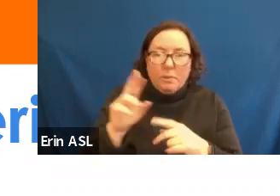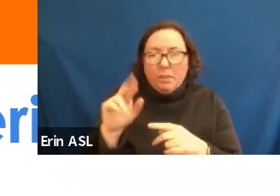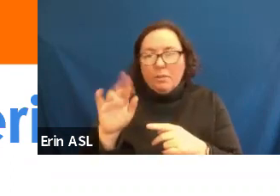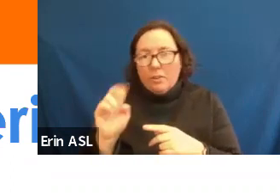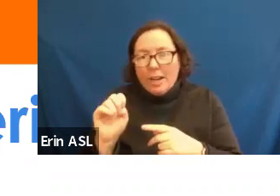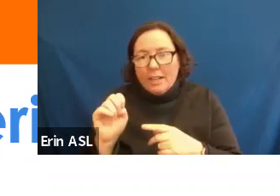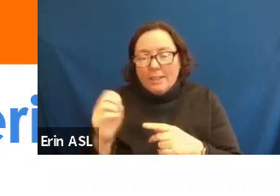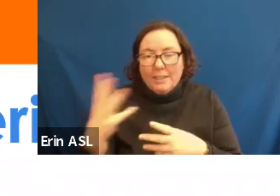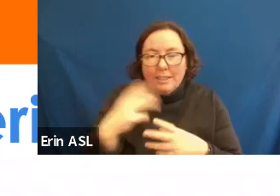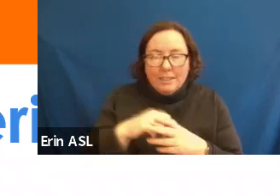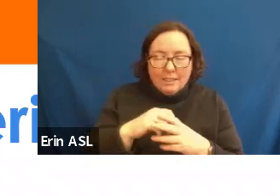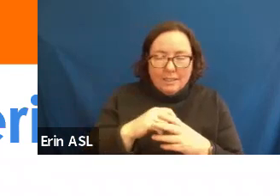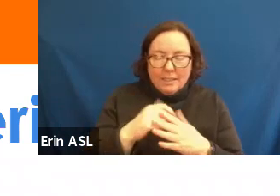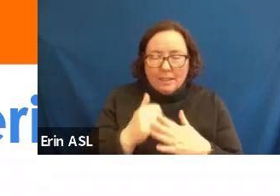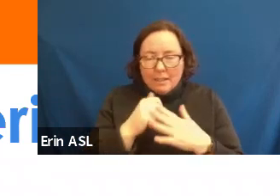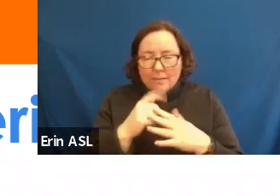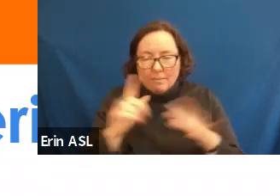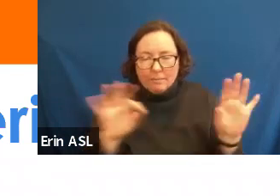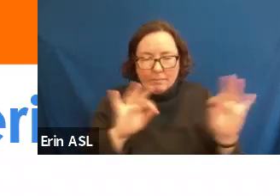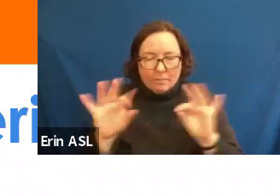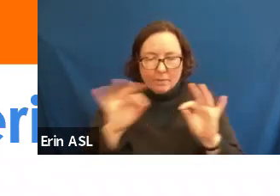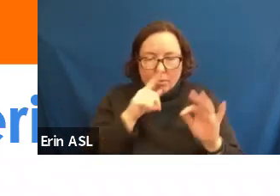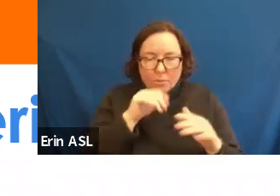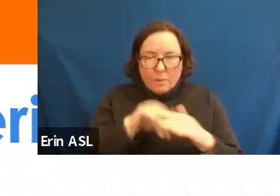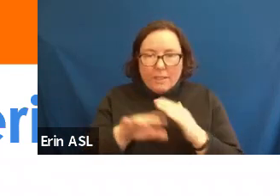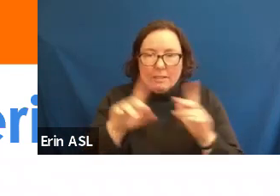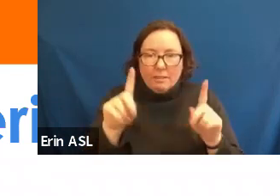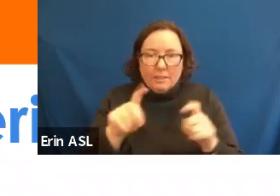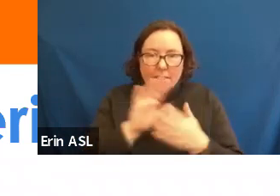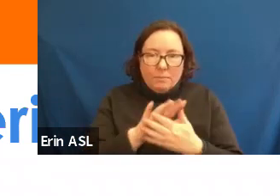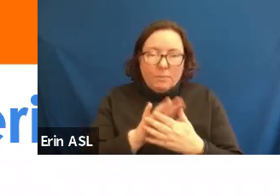race in exam school admissions.